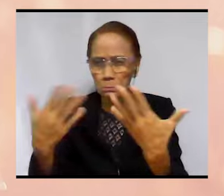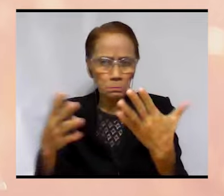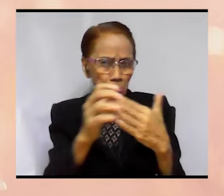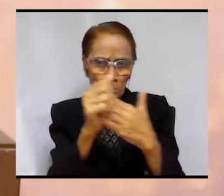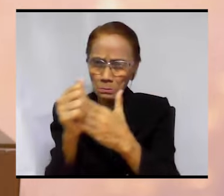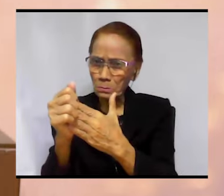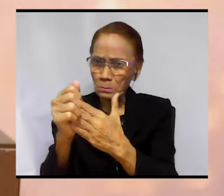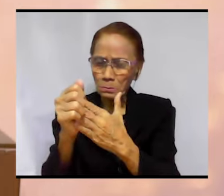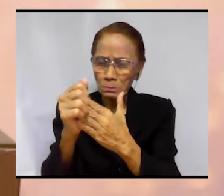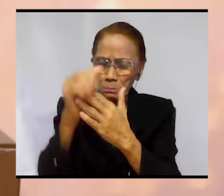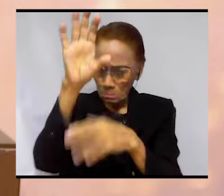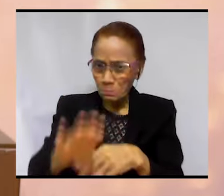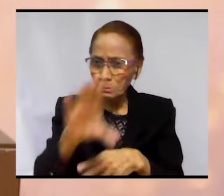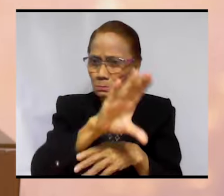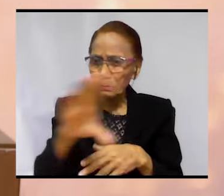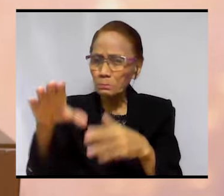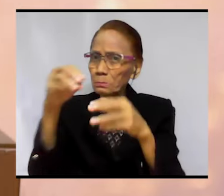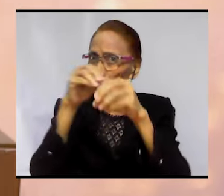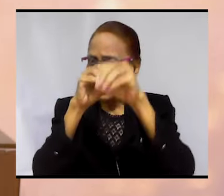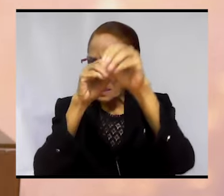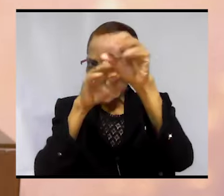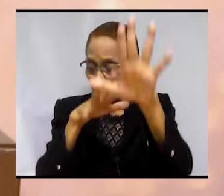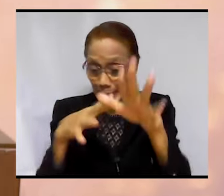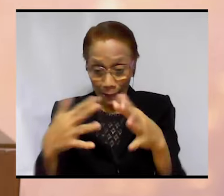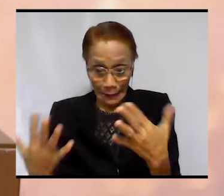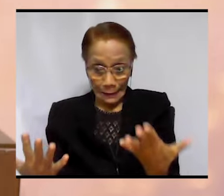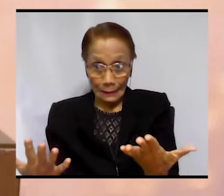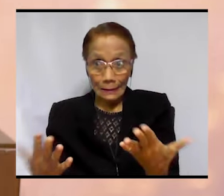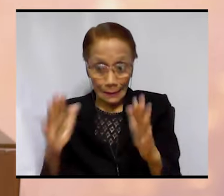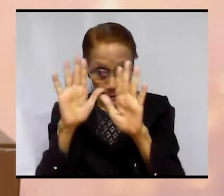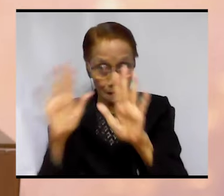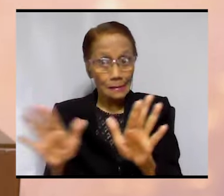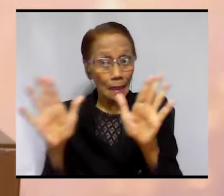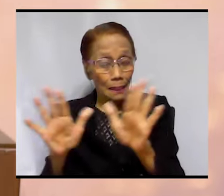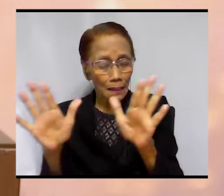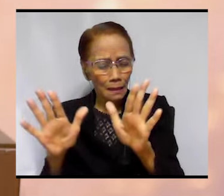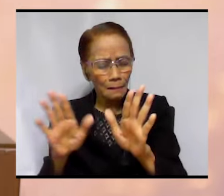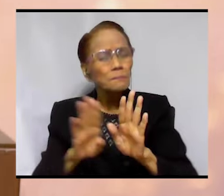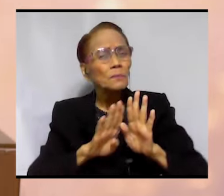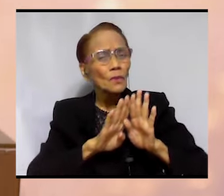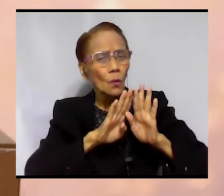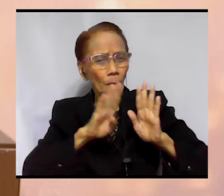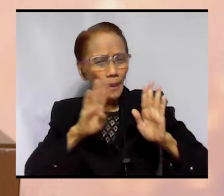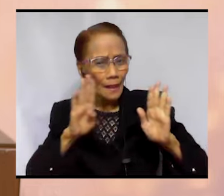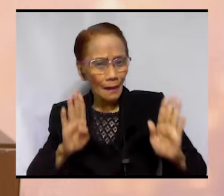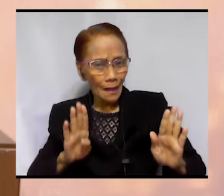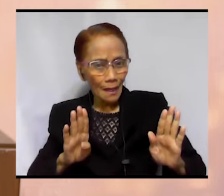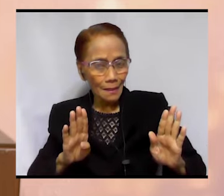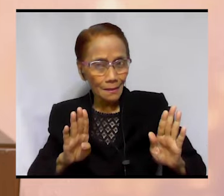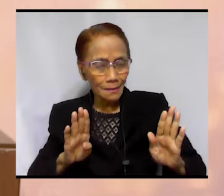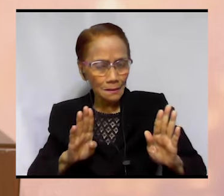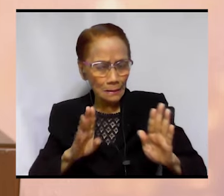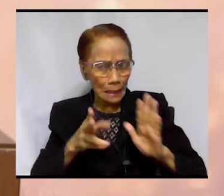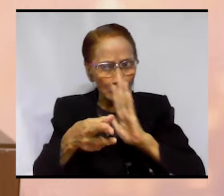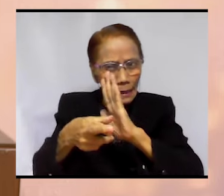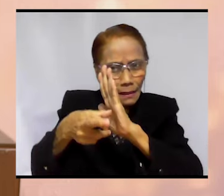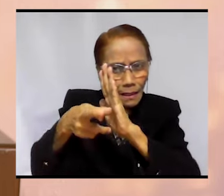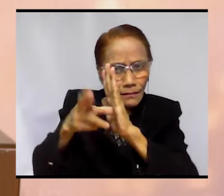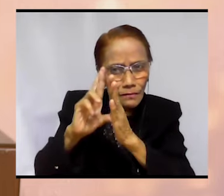Calvary. My dear brothers and sisters, this Sunday, let us open our hearts and